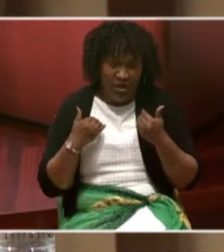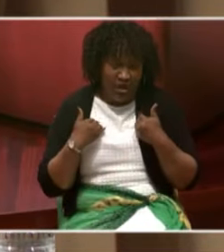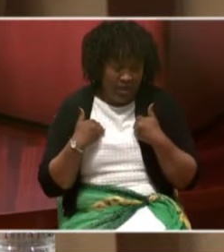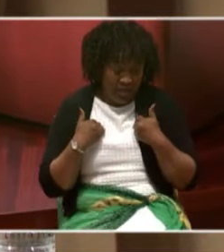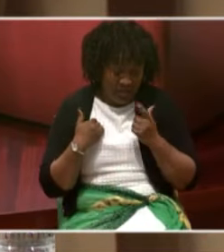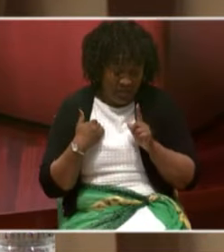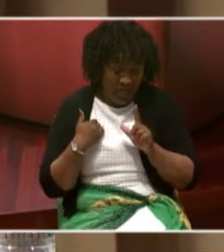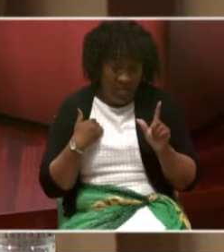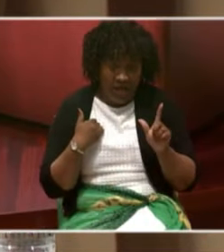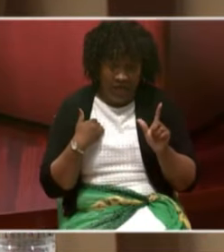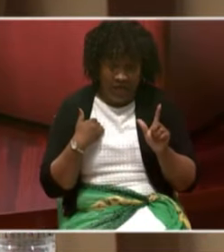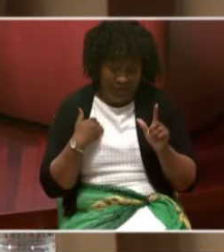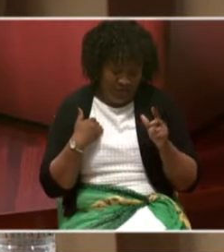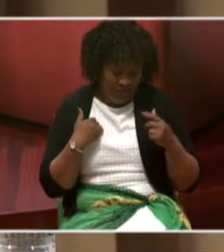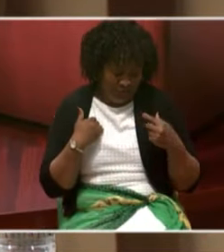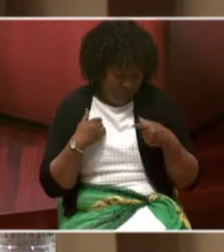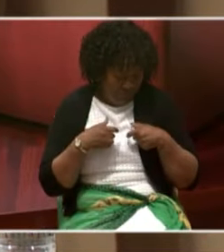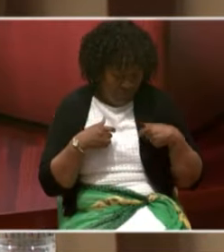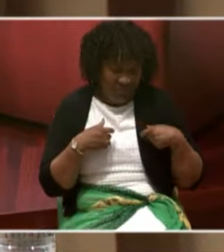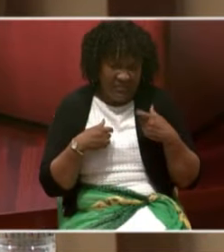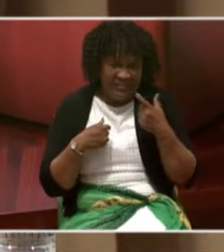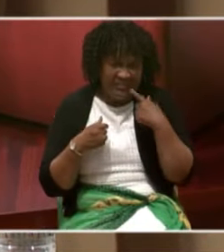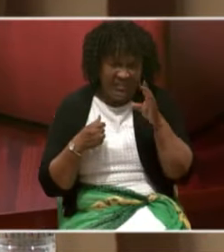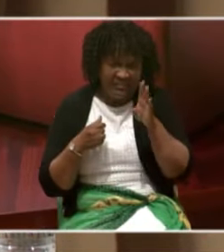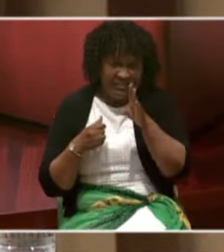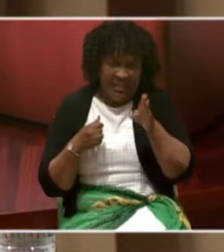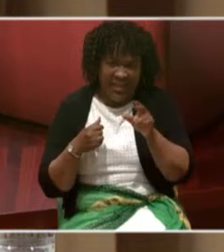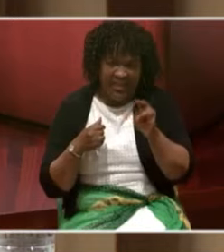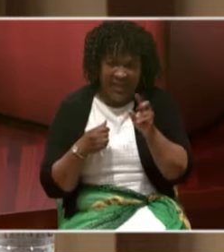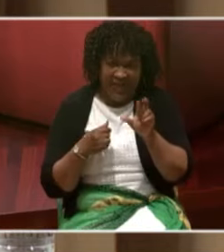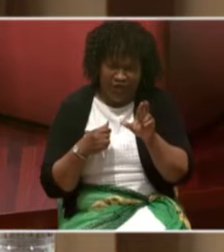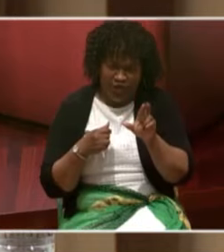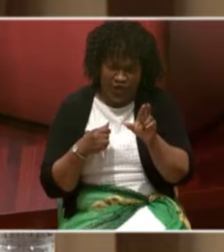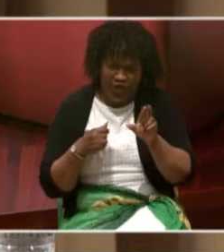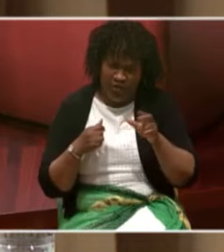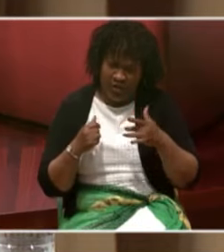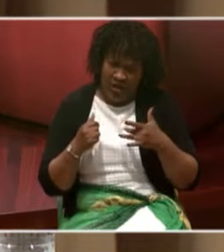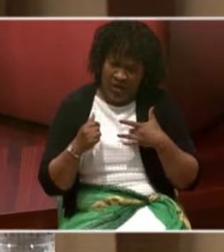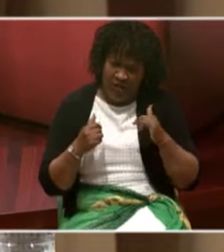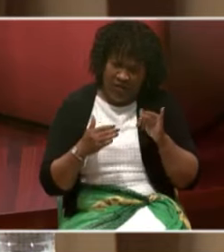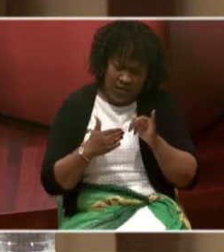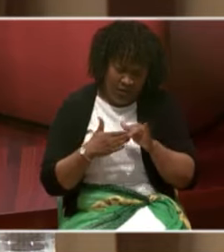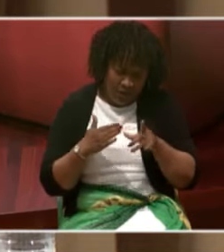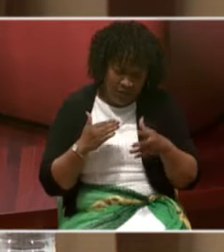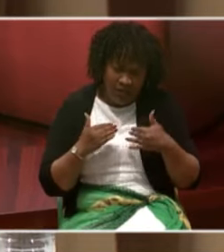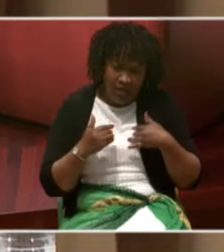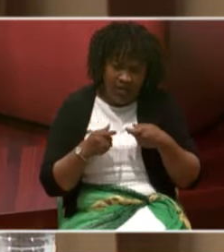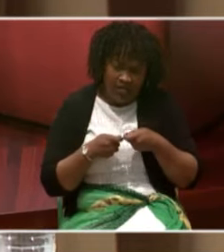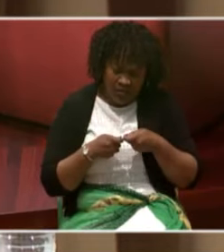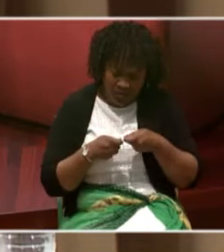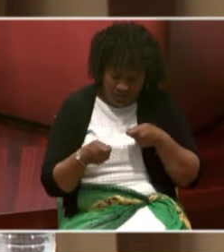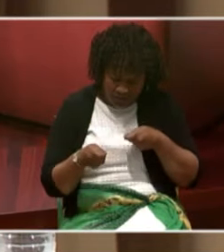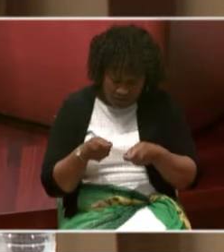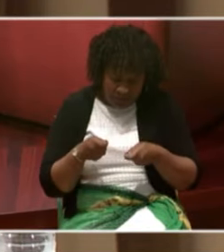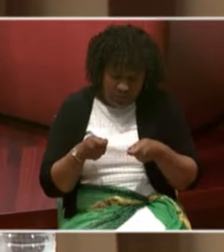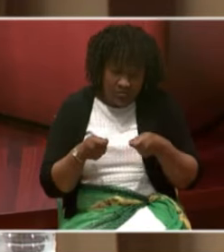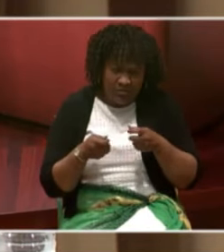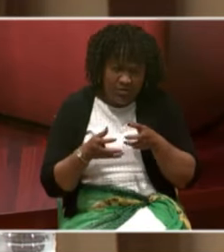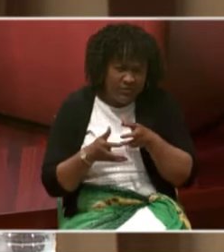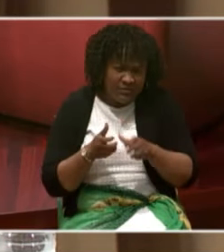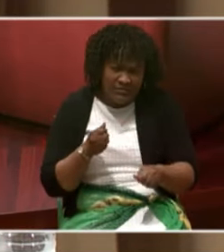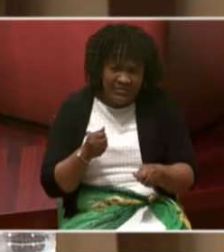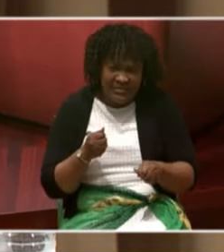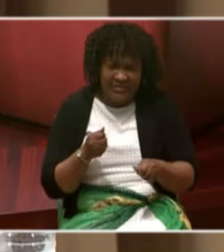wanted to be able to brush my teeth. So I had toothpaste and a toothbrush.